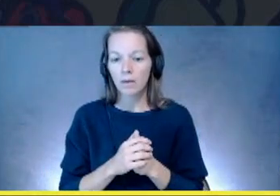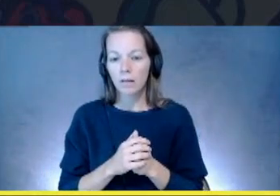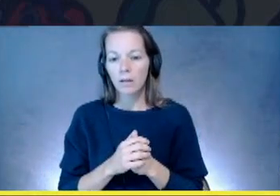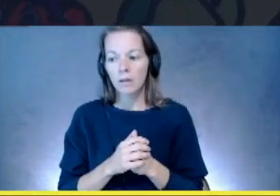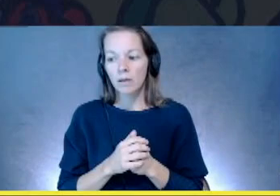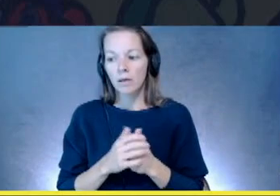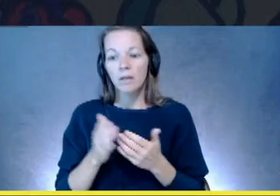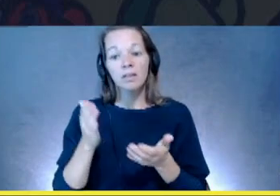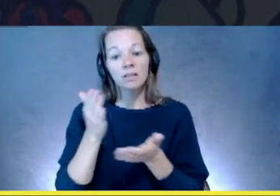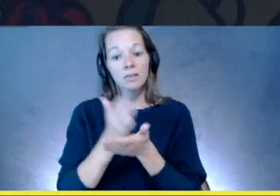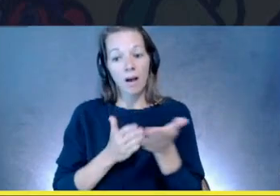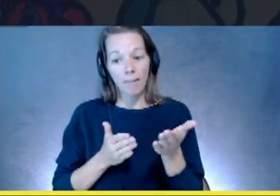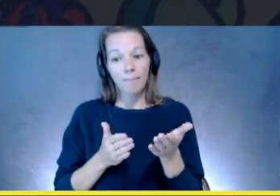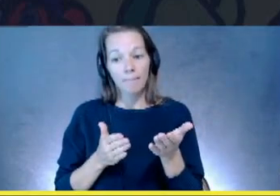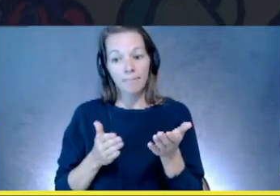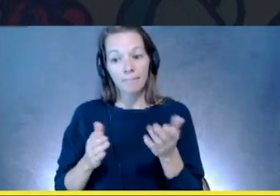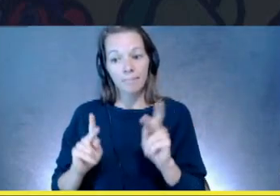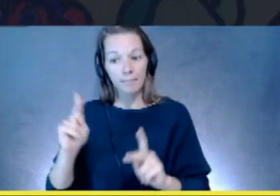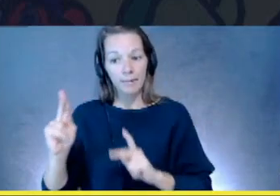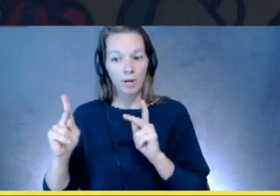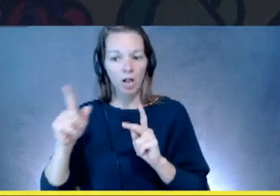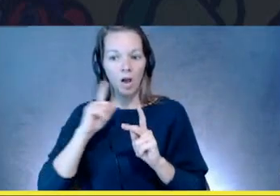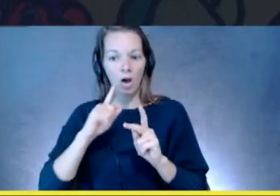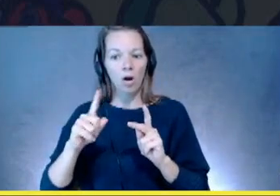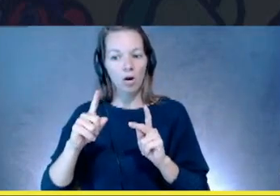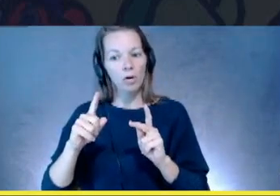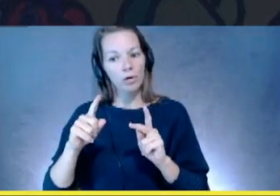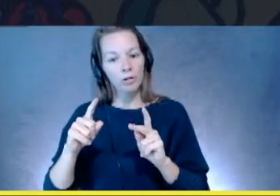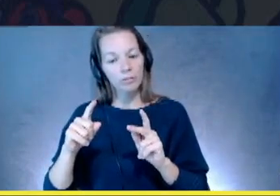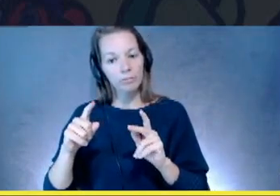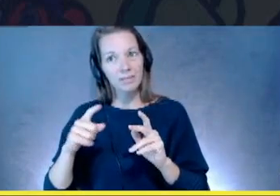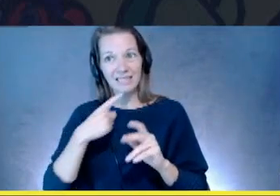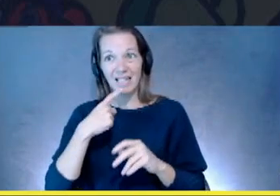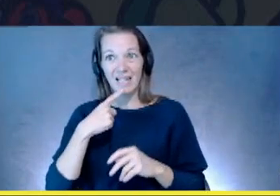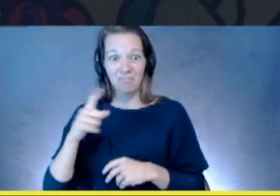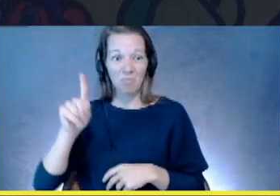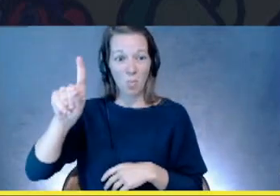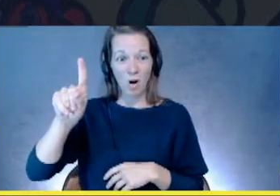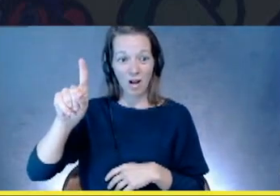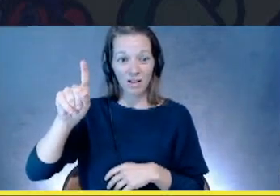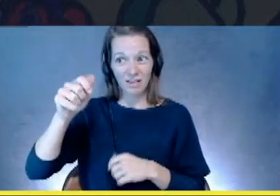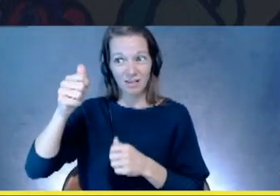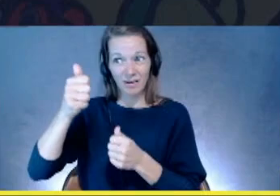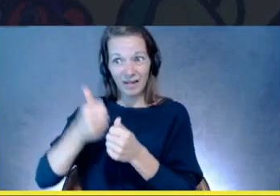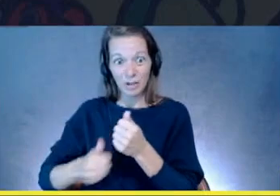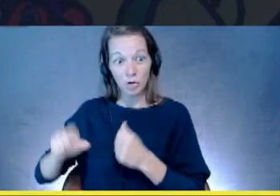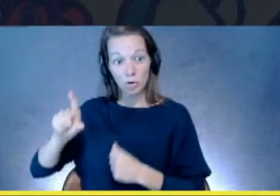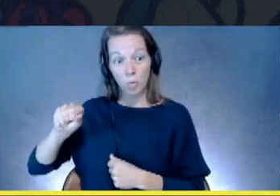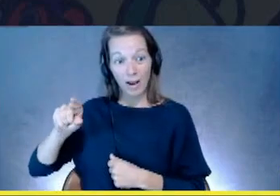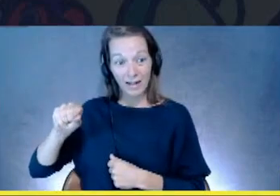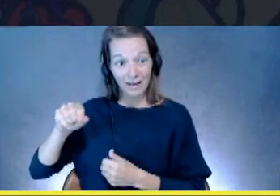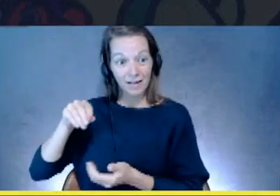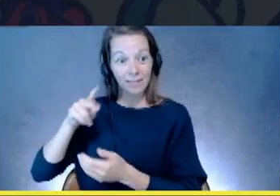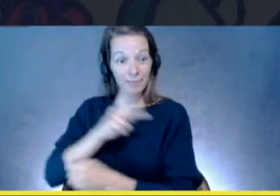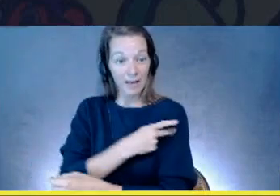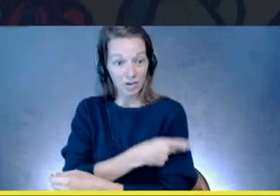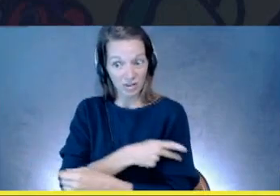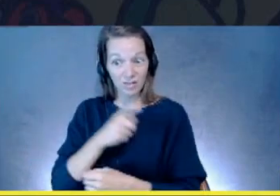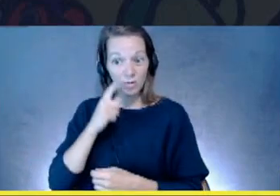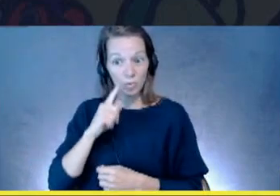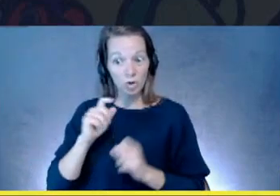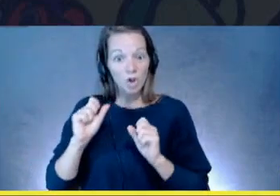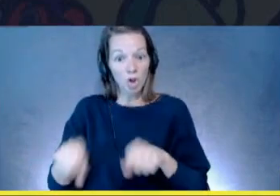putting patient safety at about 1 in 20 patients who experience a preventable physical injury